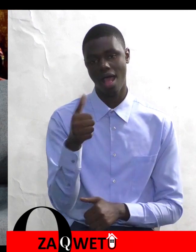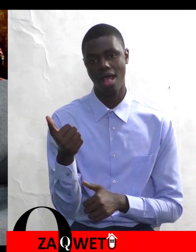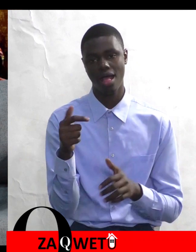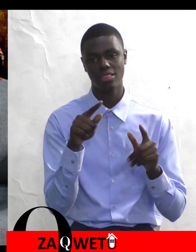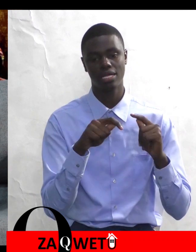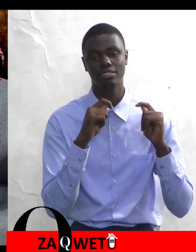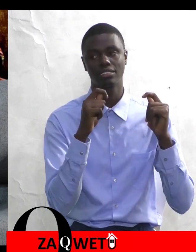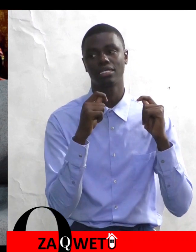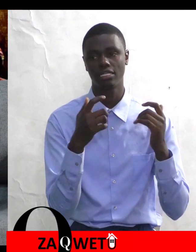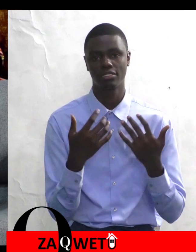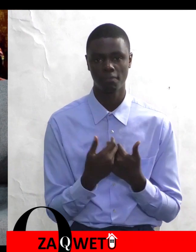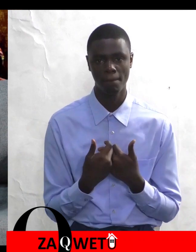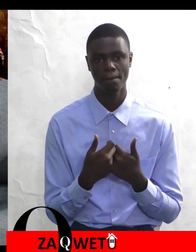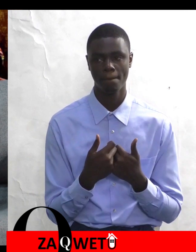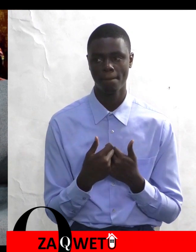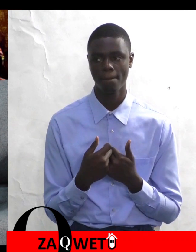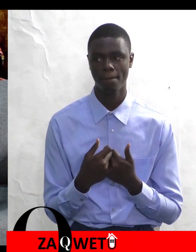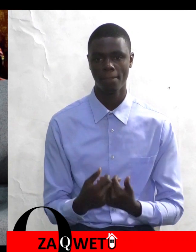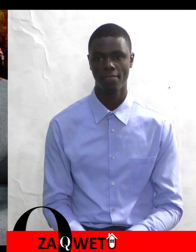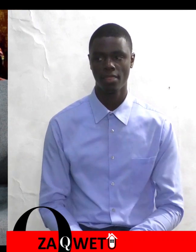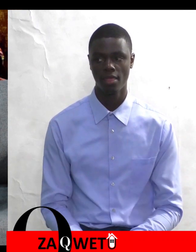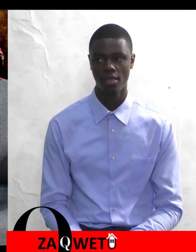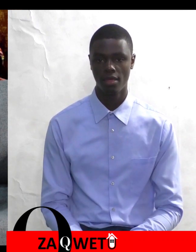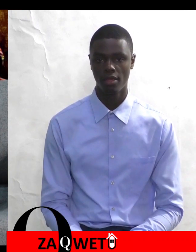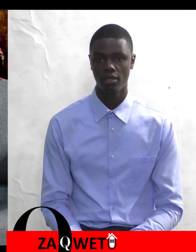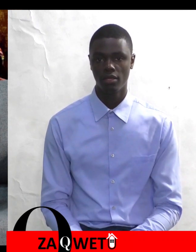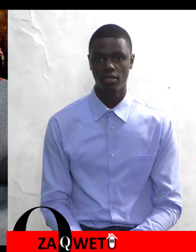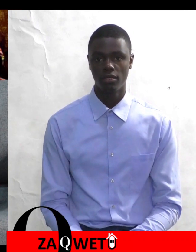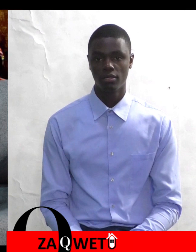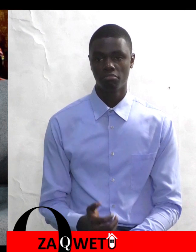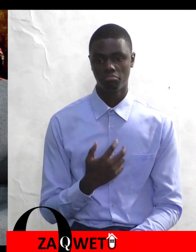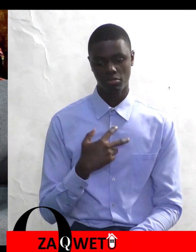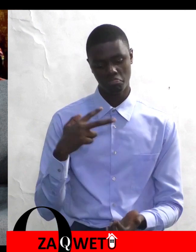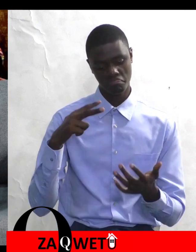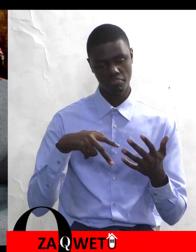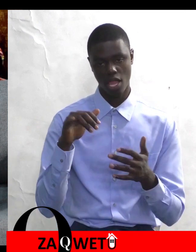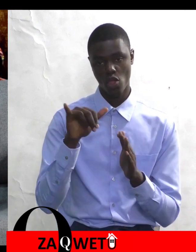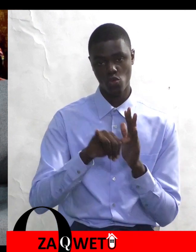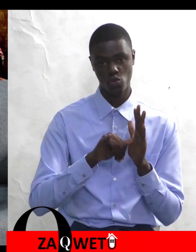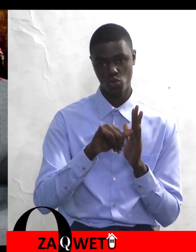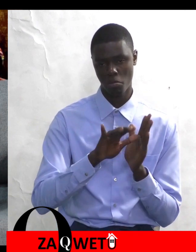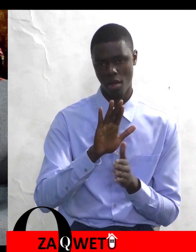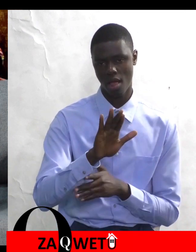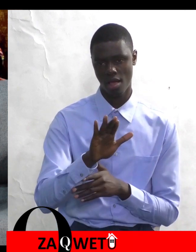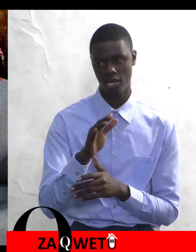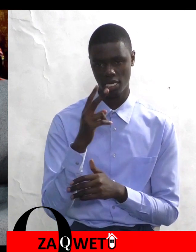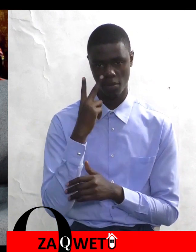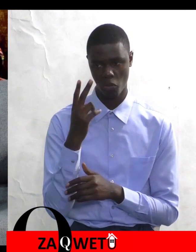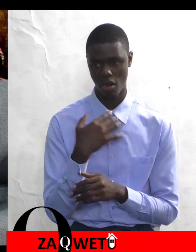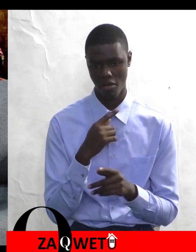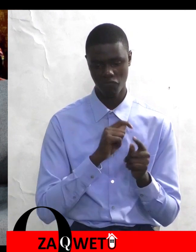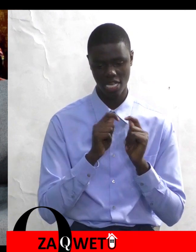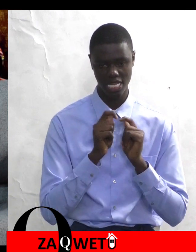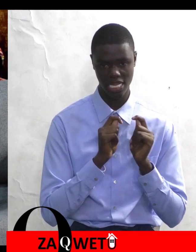you have also mentioned on other talents. Mm-hmm. I've viewed on your, I've just viewed your YouTube